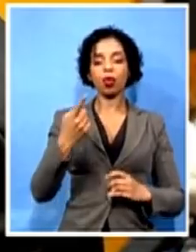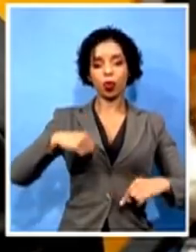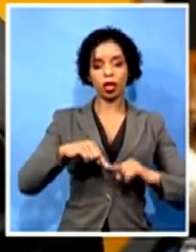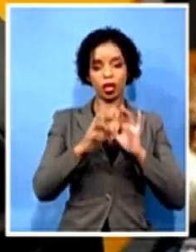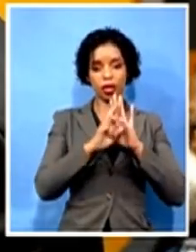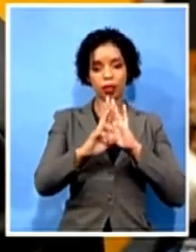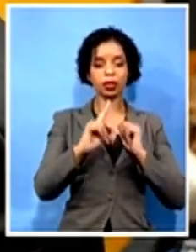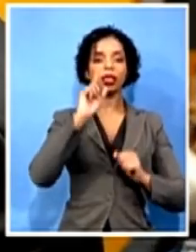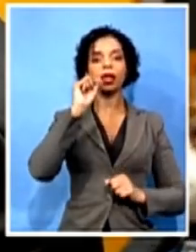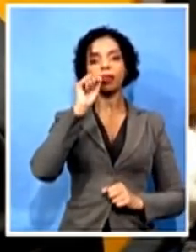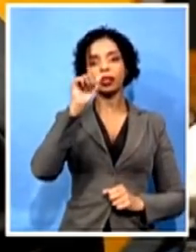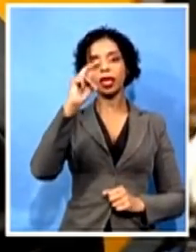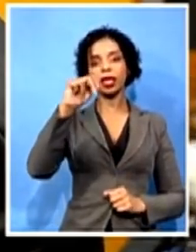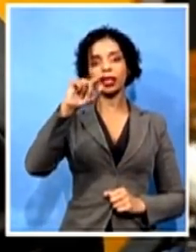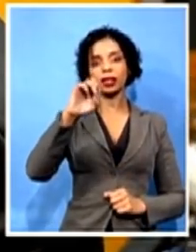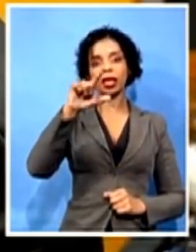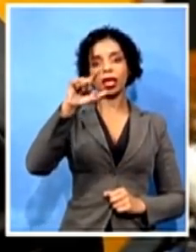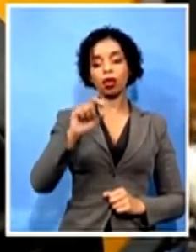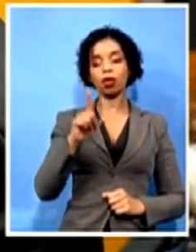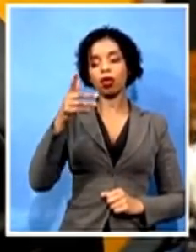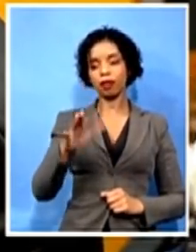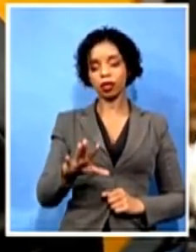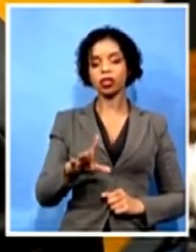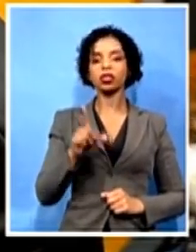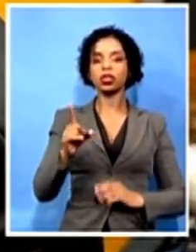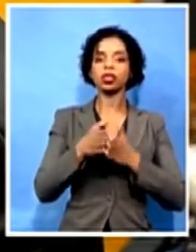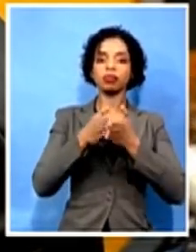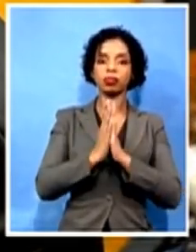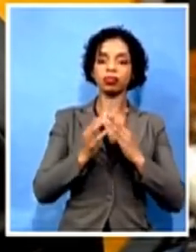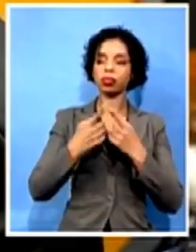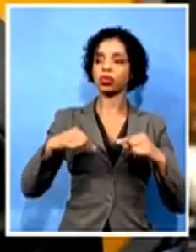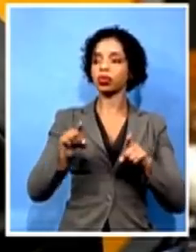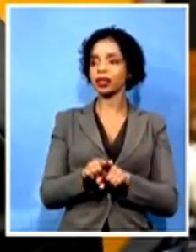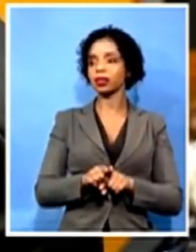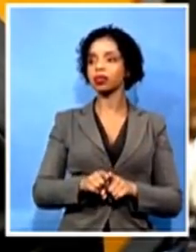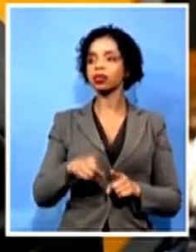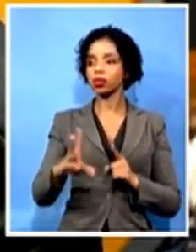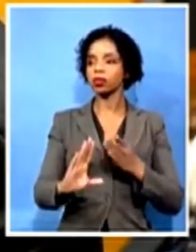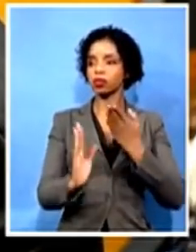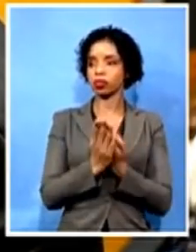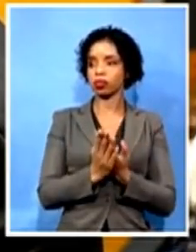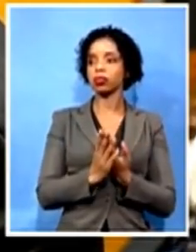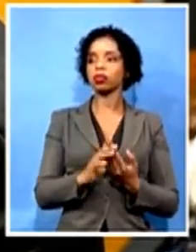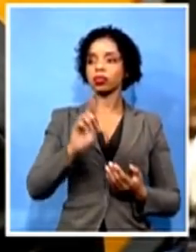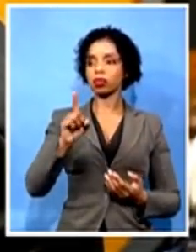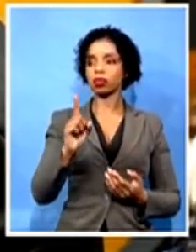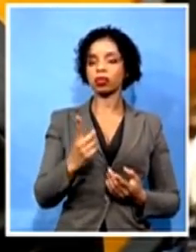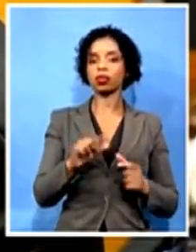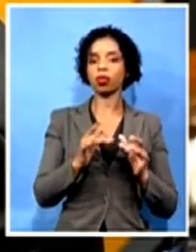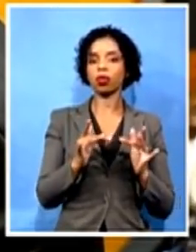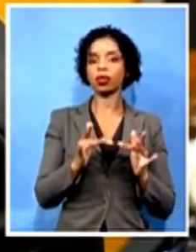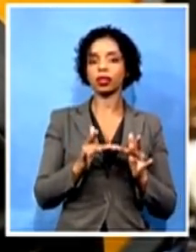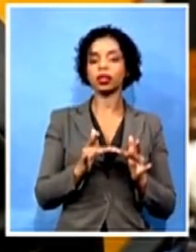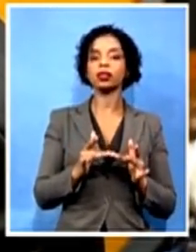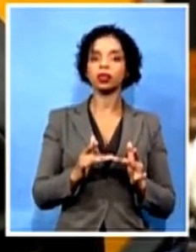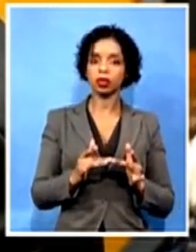Italian embassy on his behalf. He was the holder of an Italian passport which was issued him by the Italian consulate, Genera. an